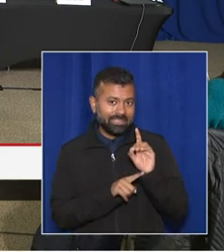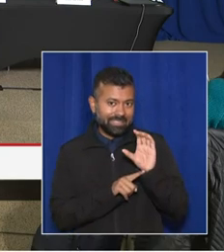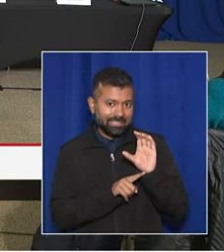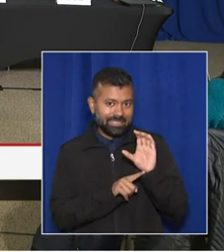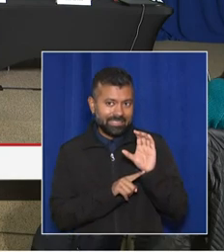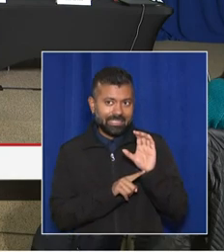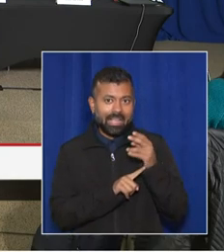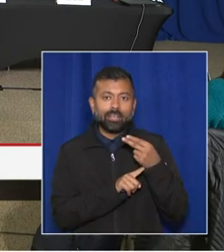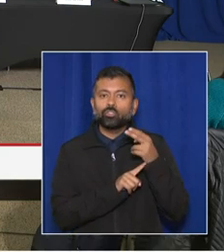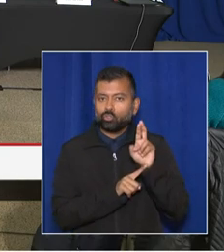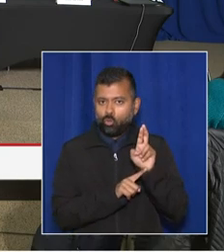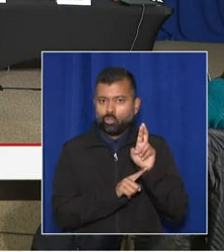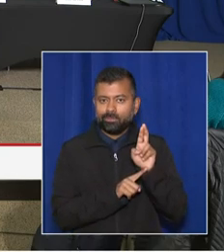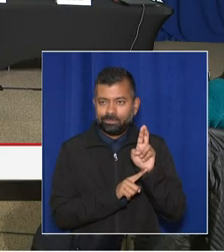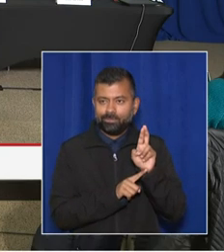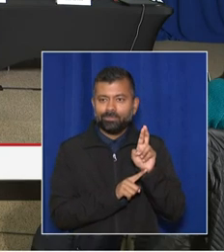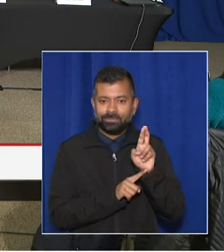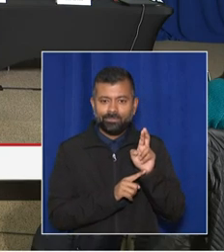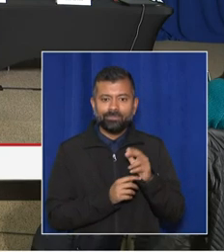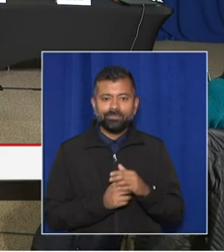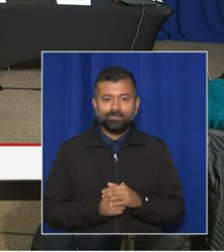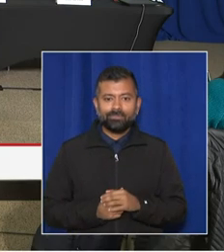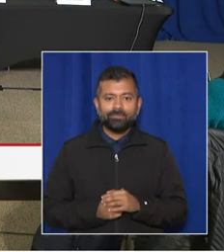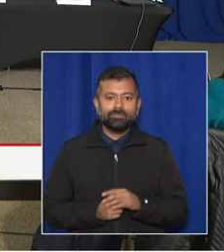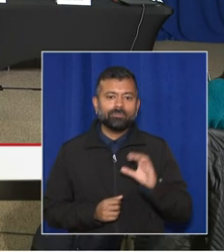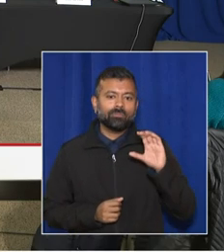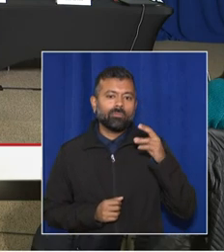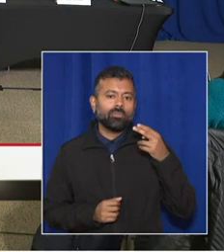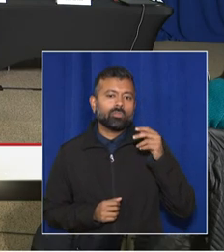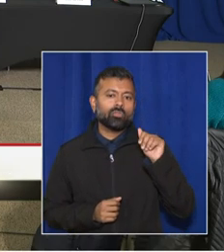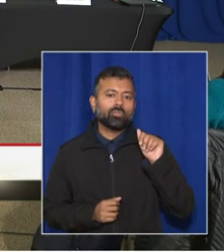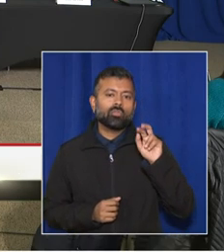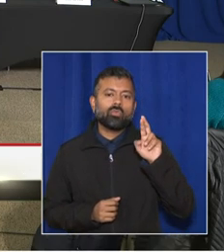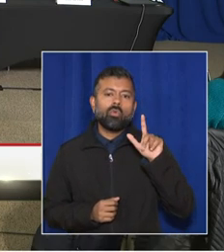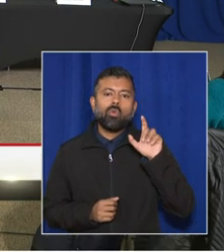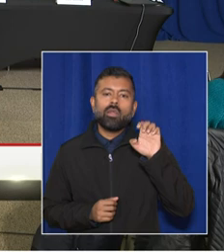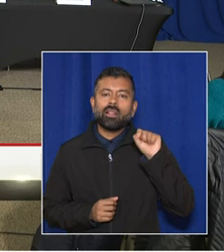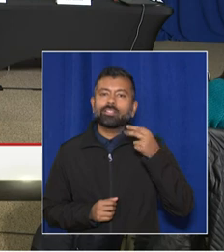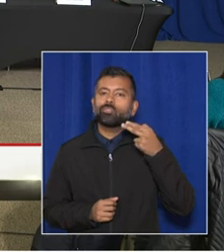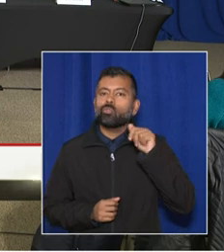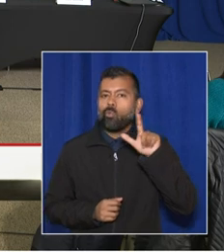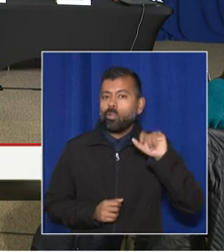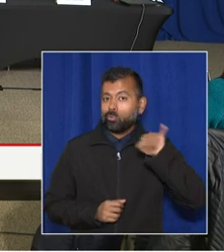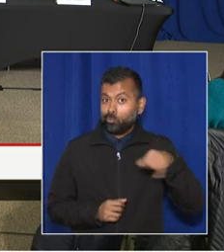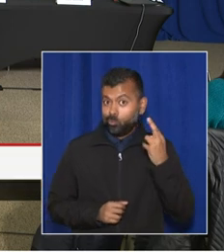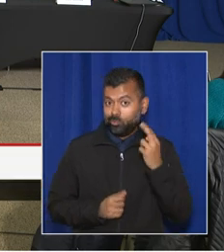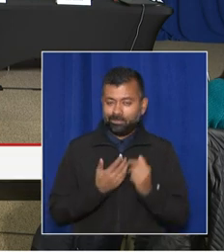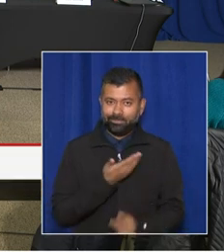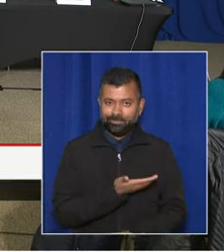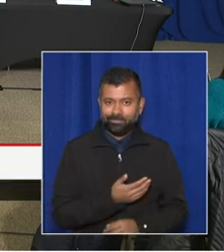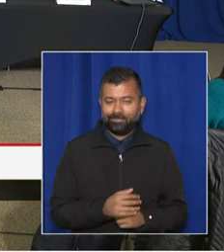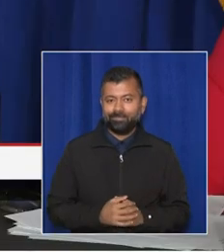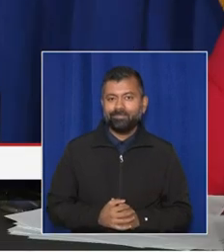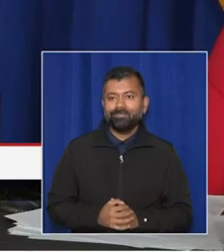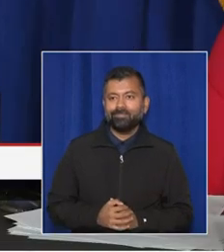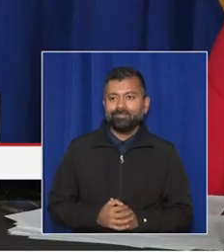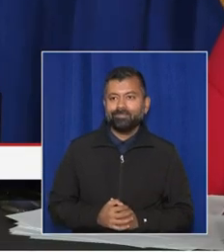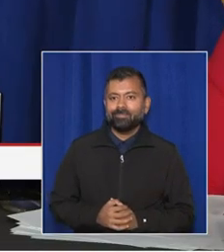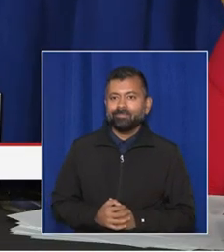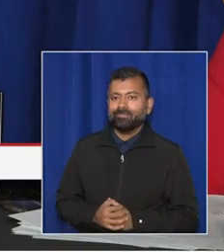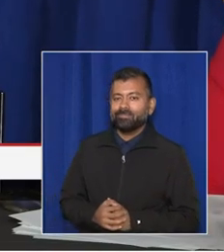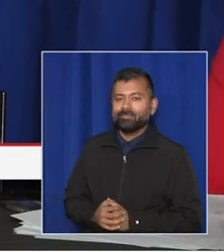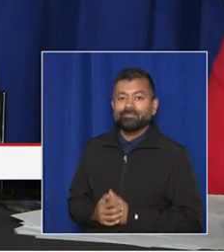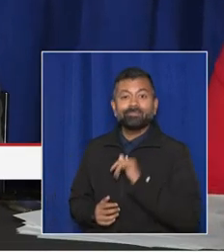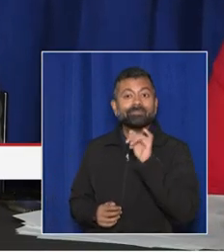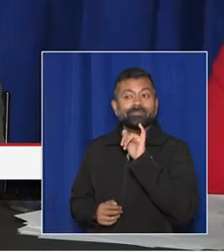of the Department of Human Resources for DC government. And as the Mayor stated, we want to ensure that we provide support,